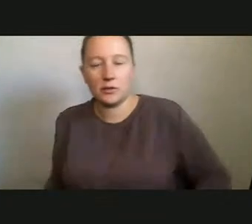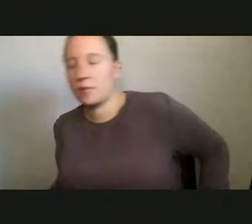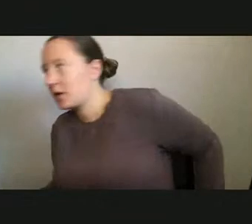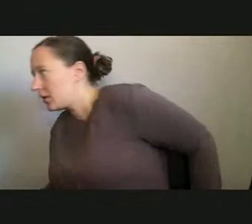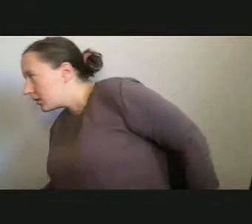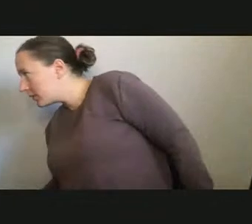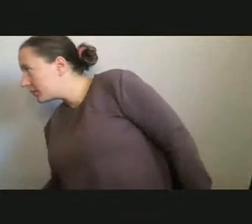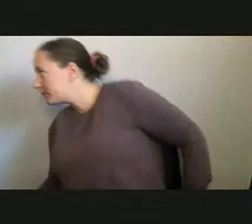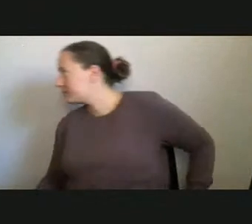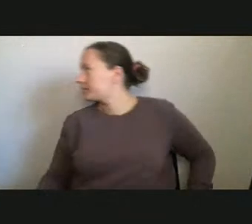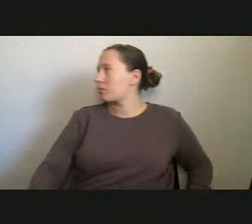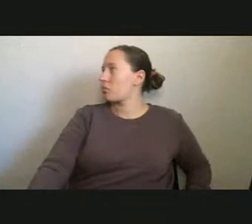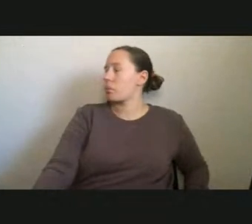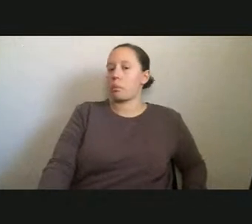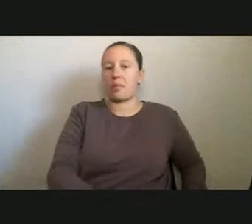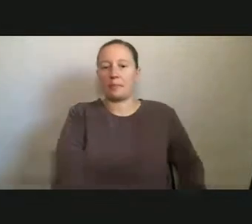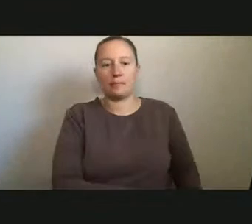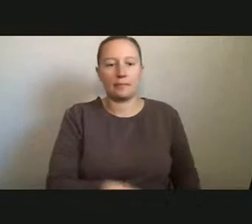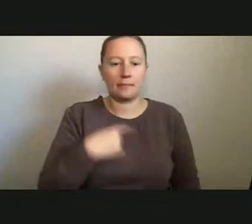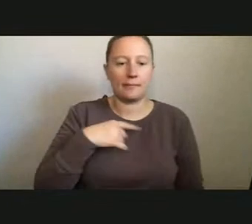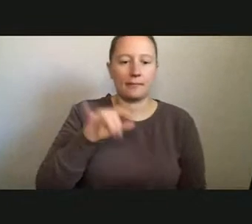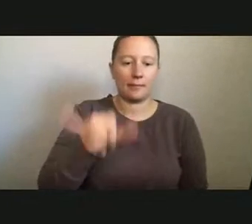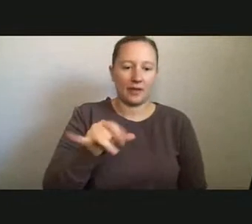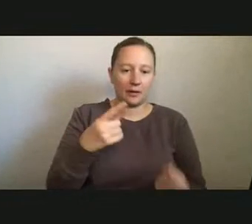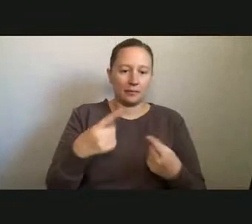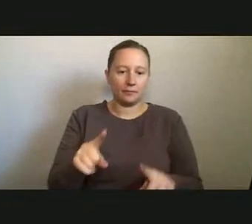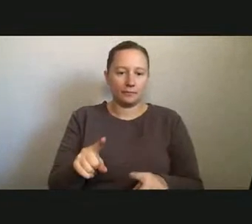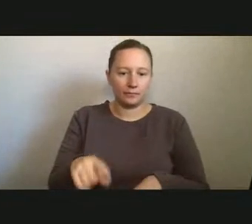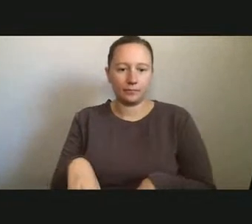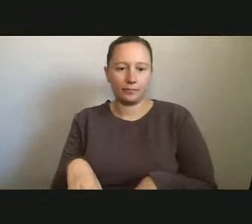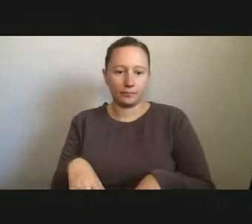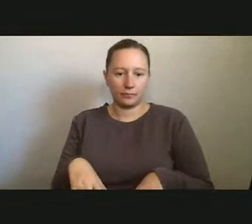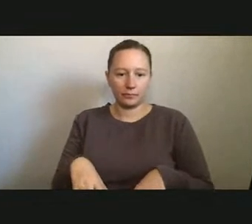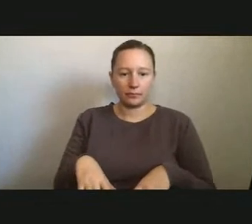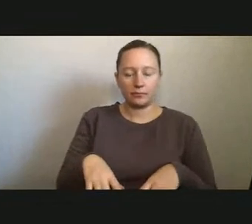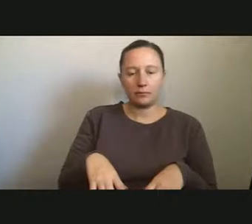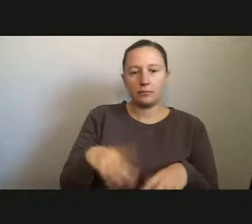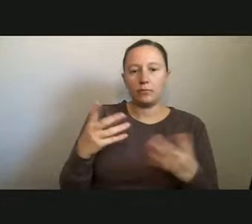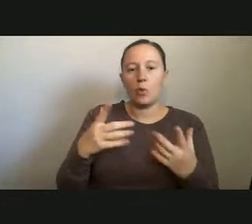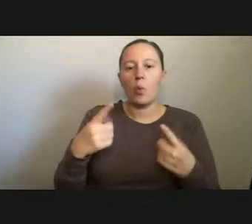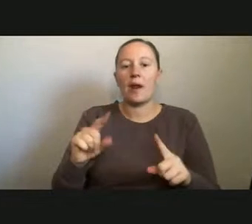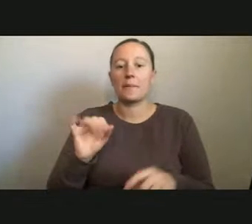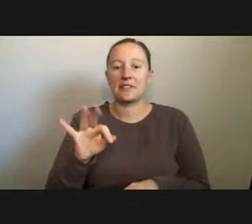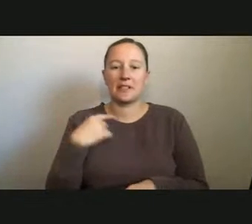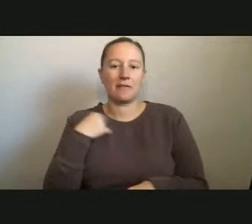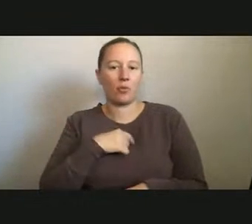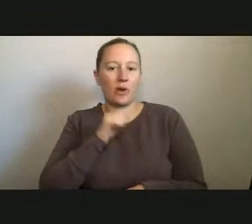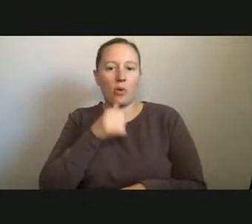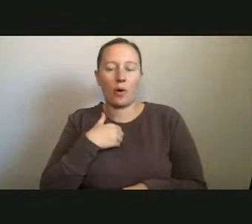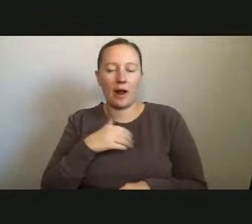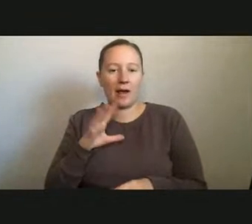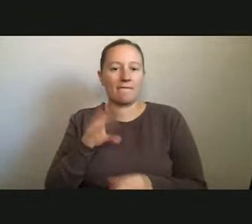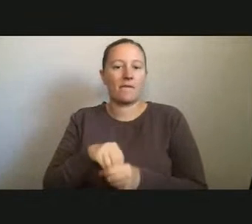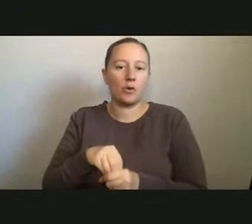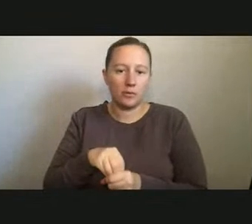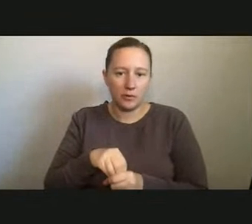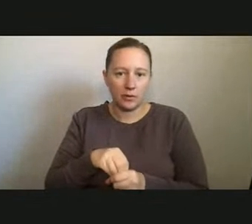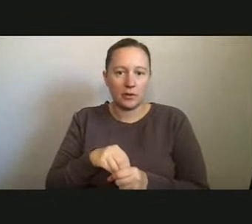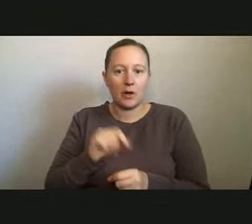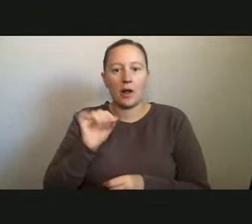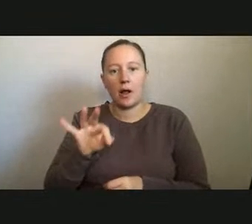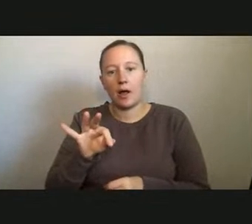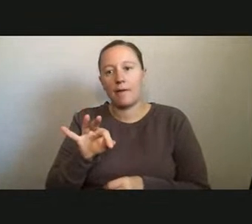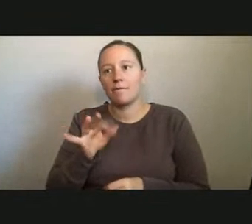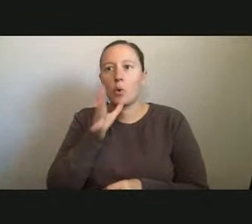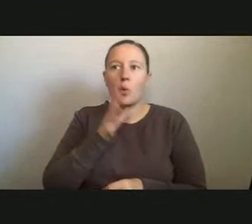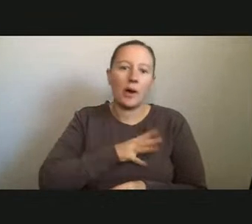with COVID-19 really shows us, what happens if we don't have early participation of groups like pregnant women